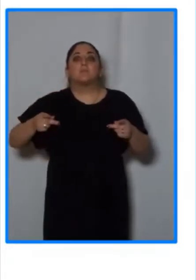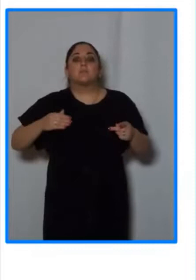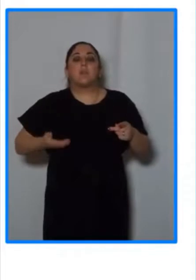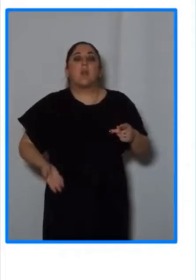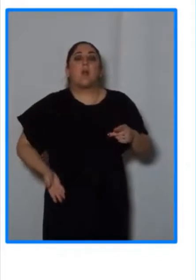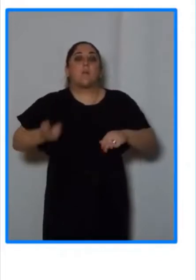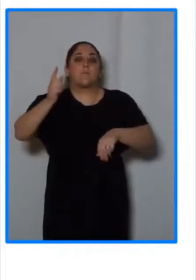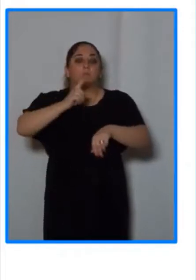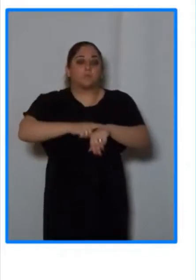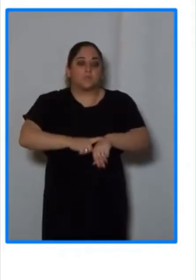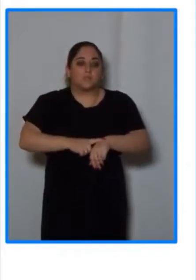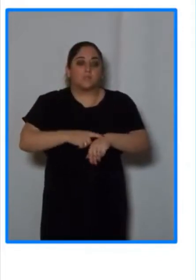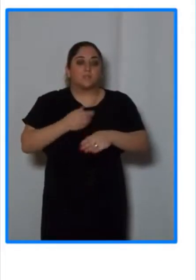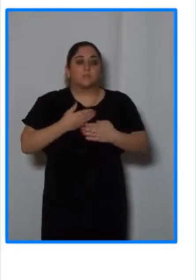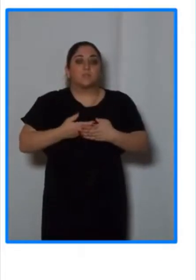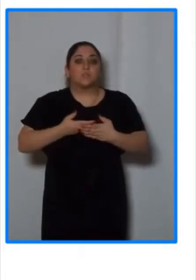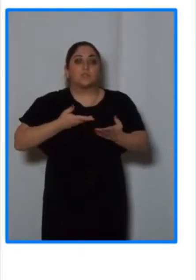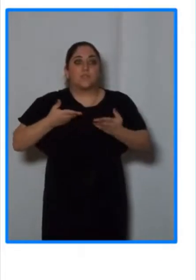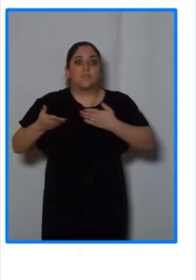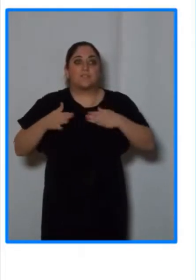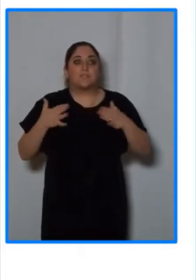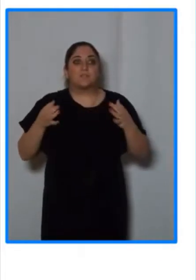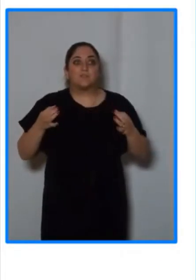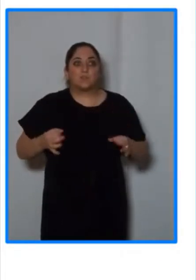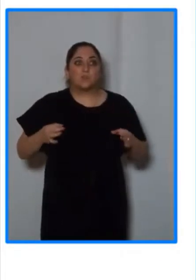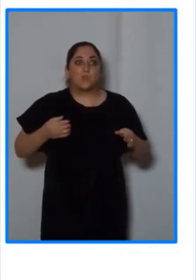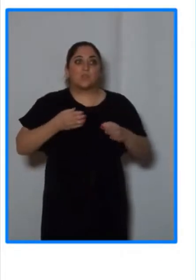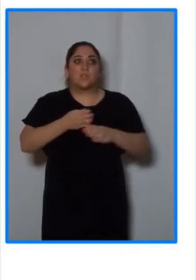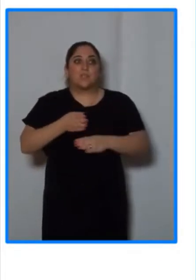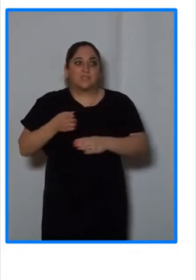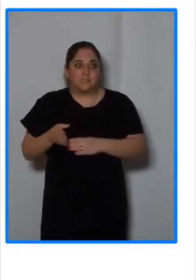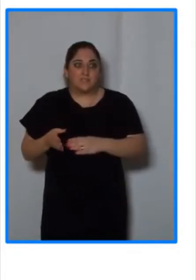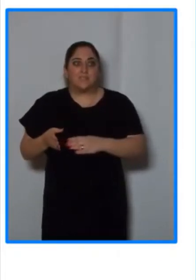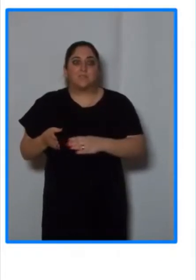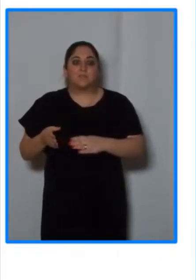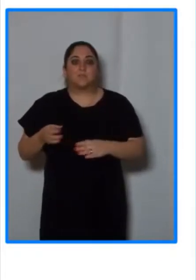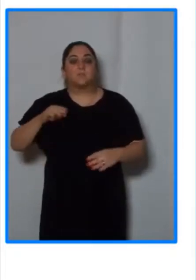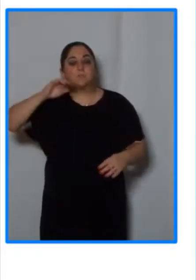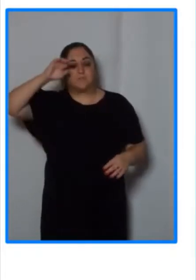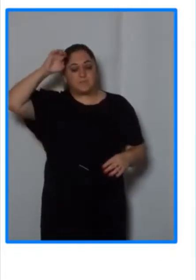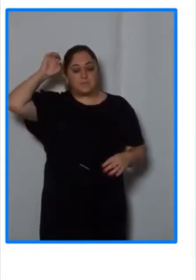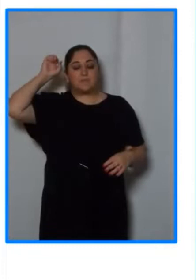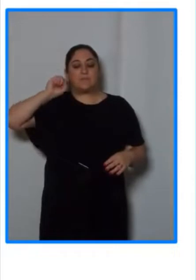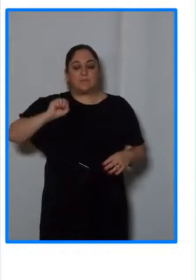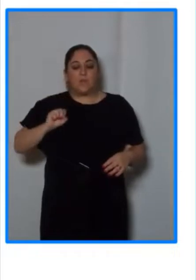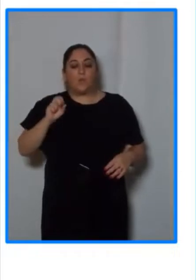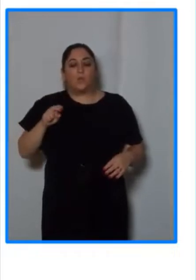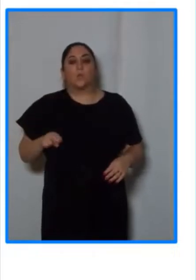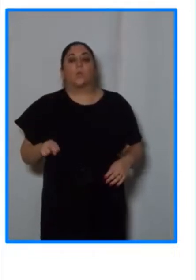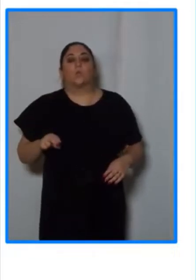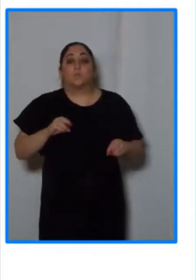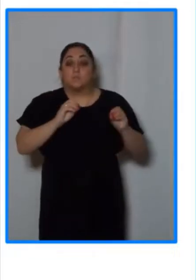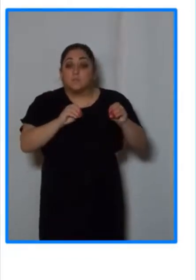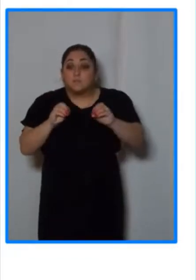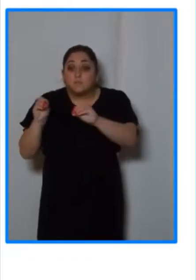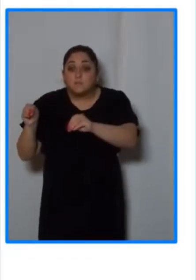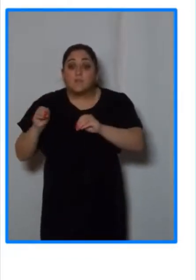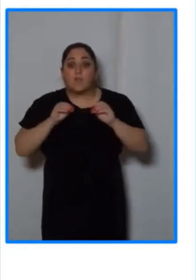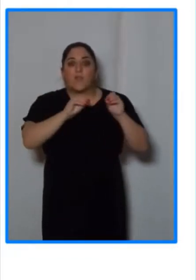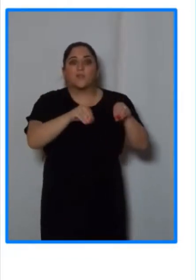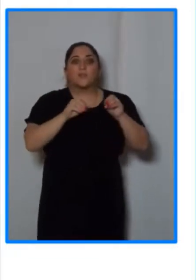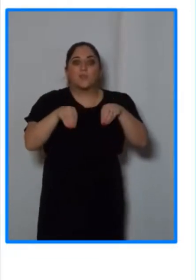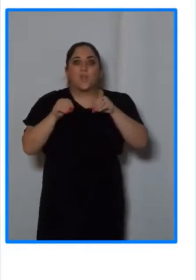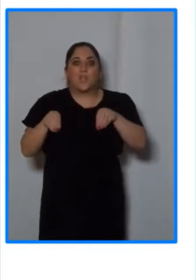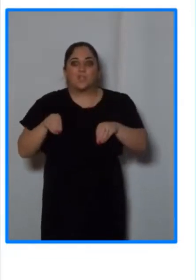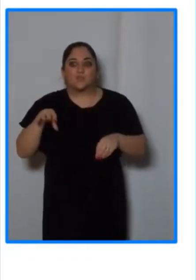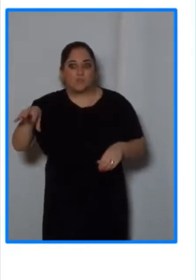on customer needs and industry trends around accessibility and content experience as well. And I'm doing a lot of training and education around